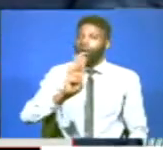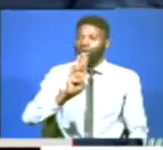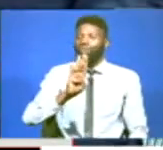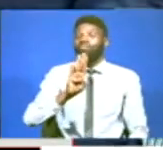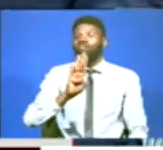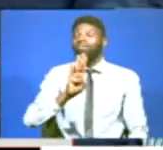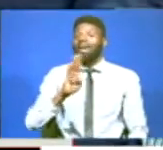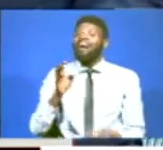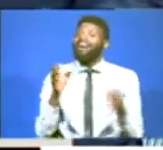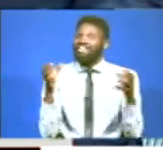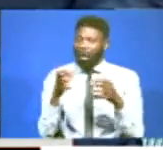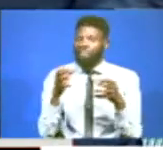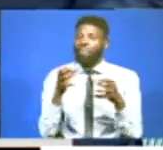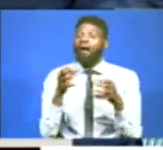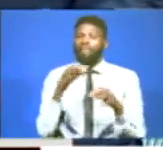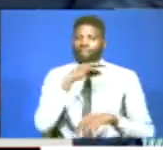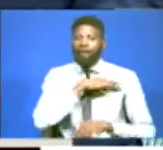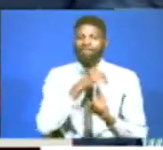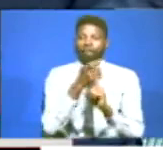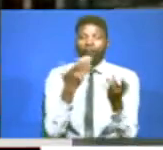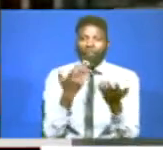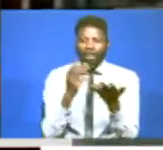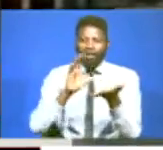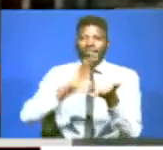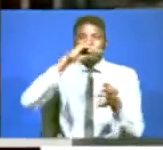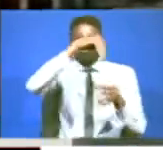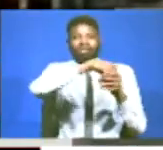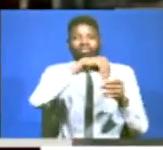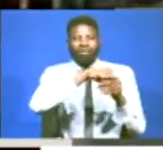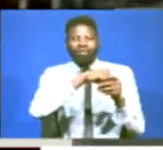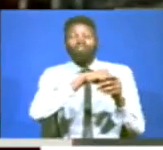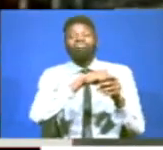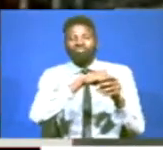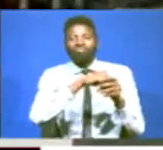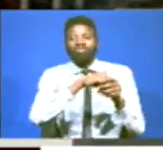investments in geothermal. Frederick Moore, KIFO Lunchtime News.